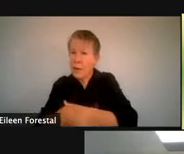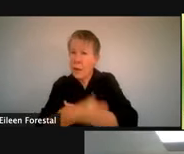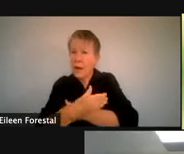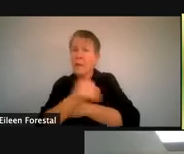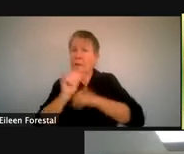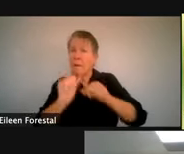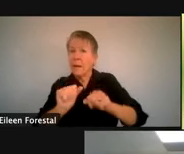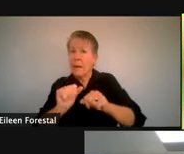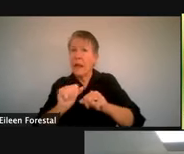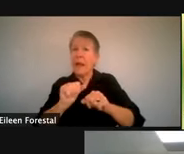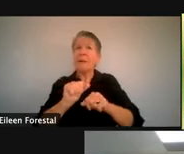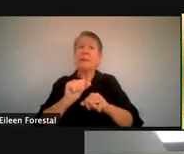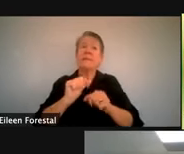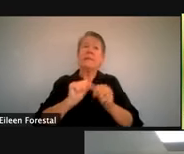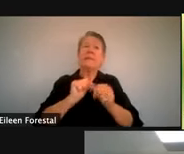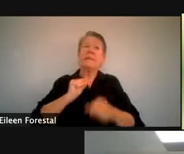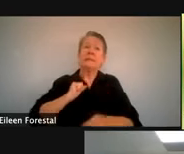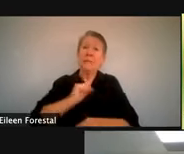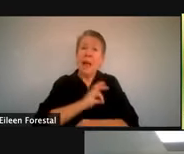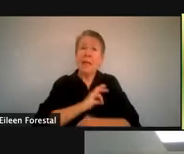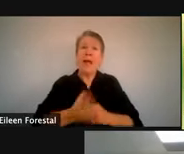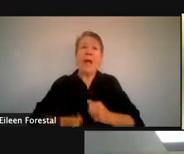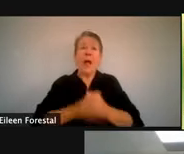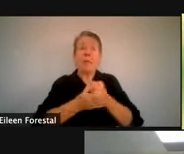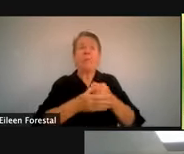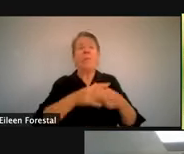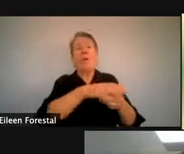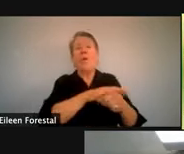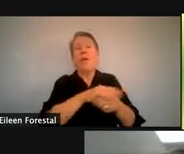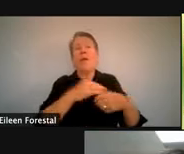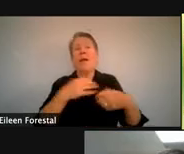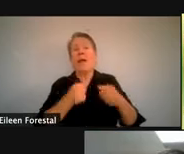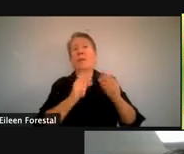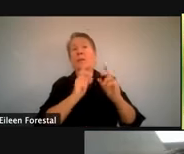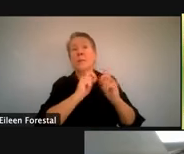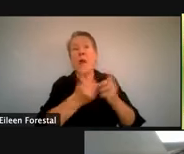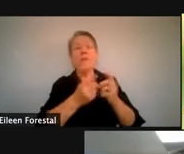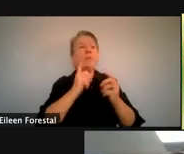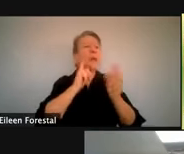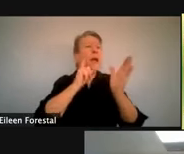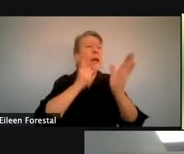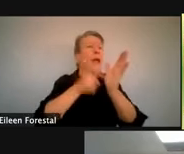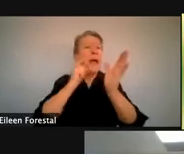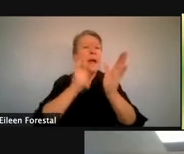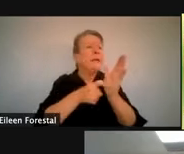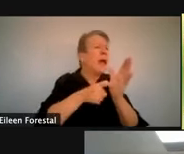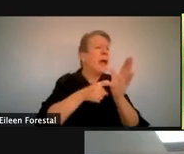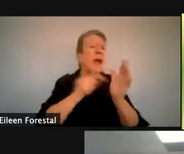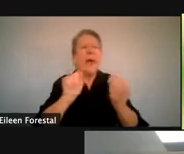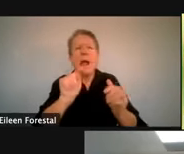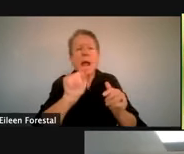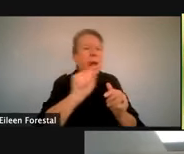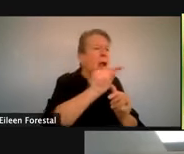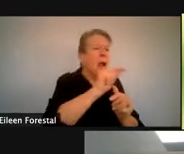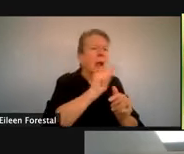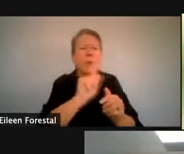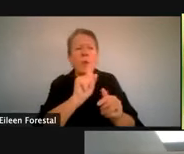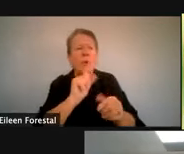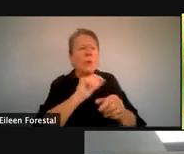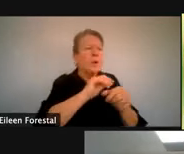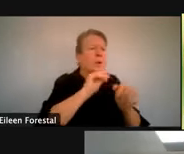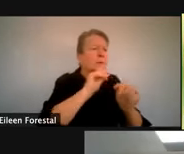departments interview individuals and notify contacts during that surge. The department has